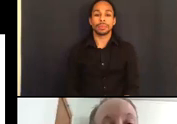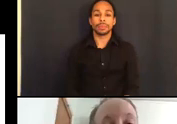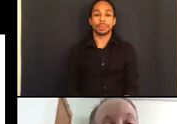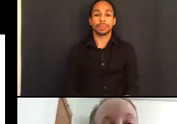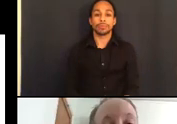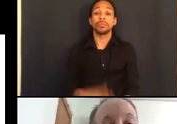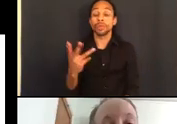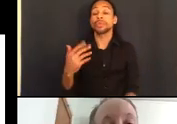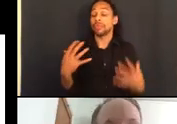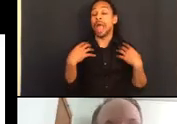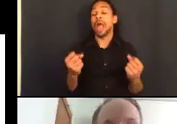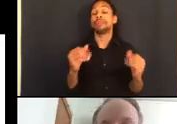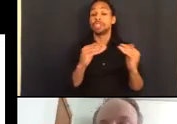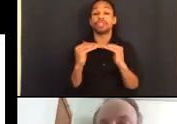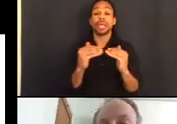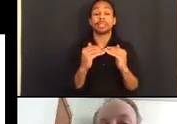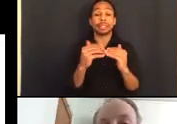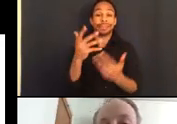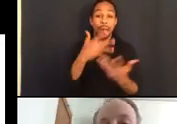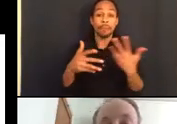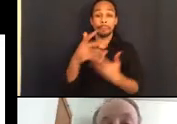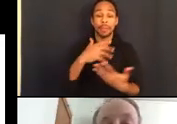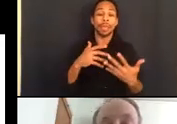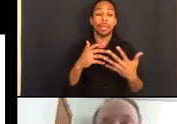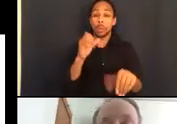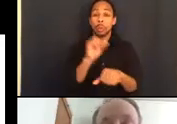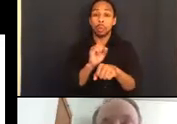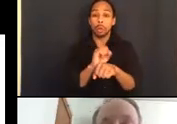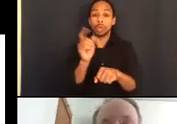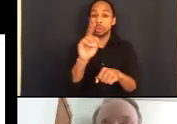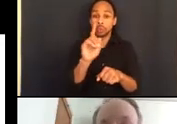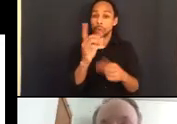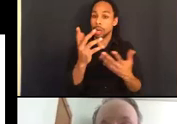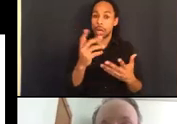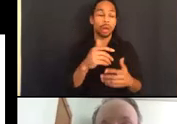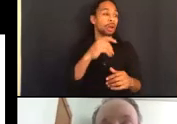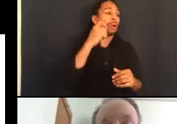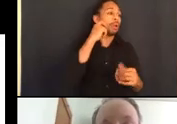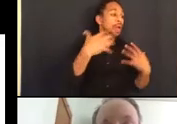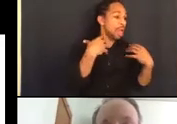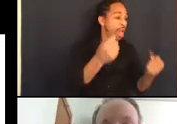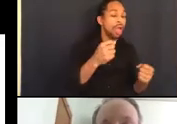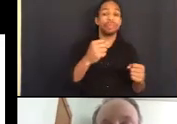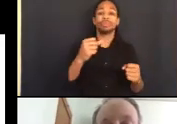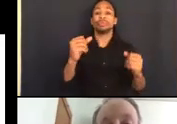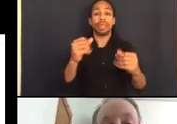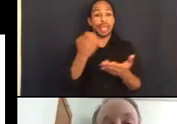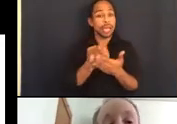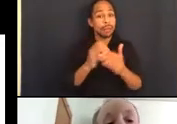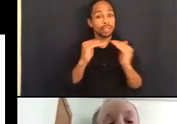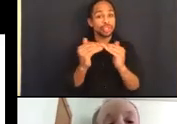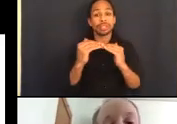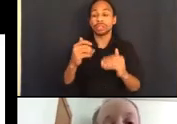So the Health Justice Commons works at the intersections of gender, disability, racial, environmental, and economic justice to center